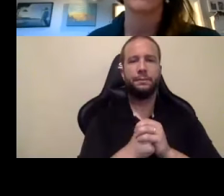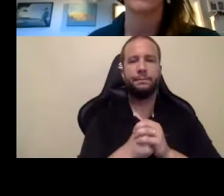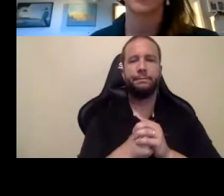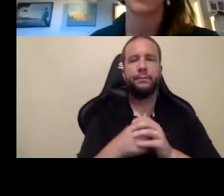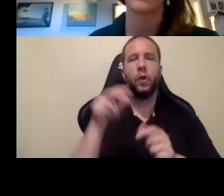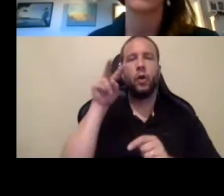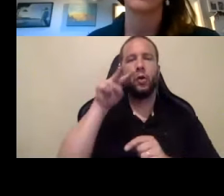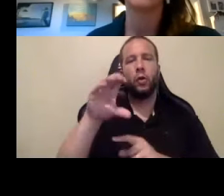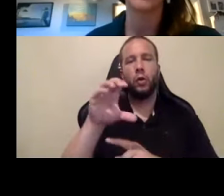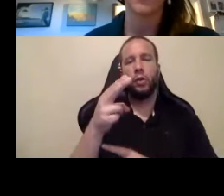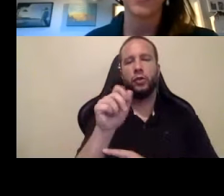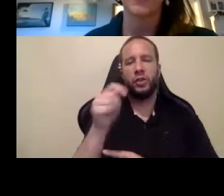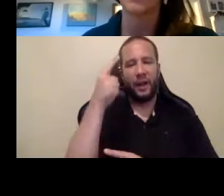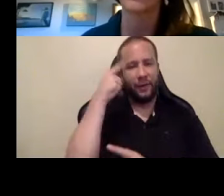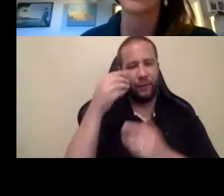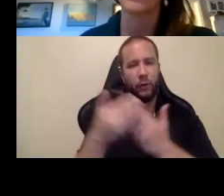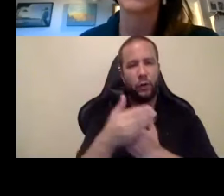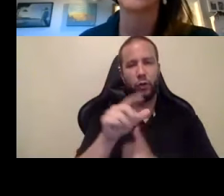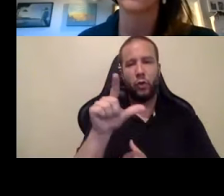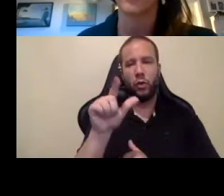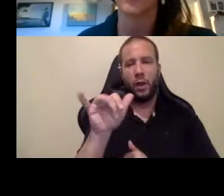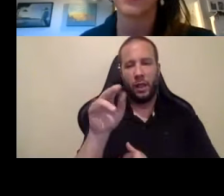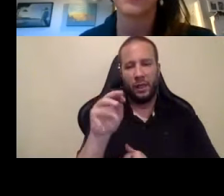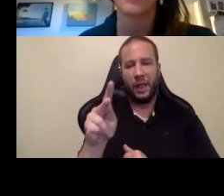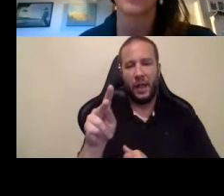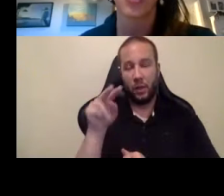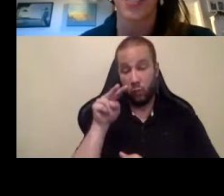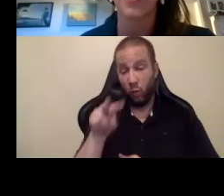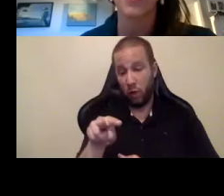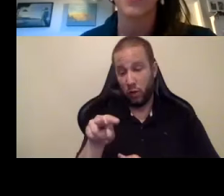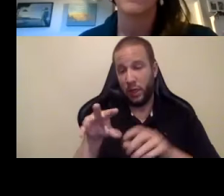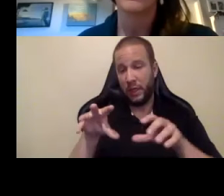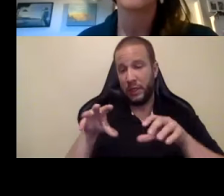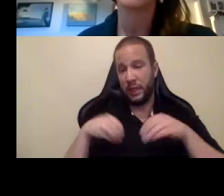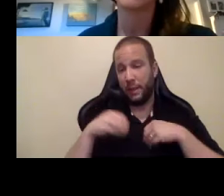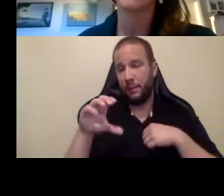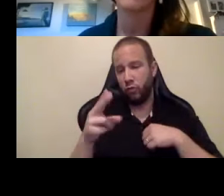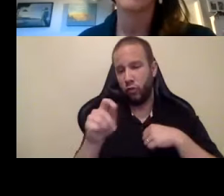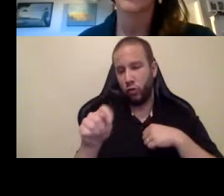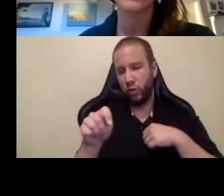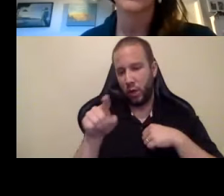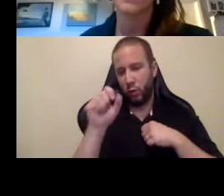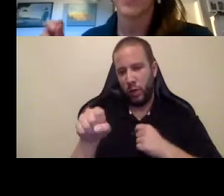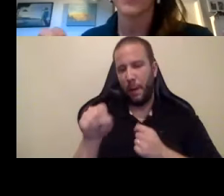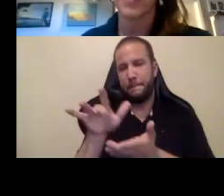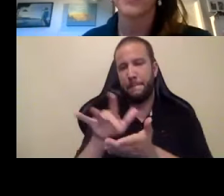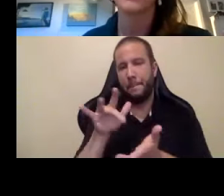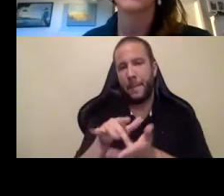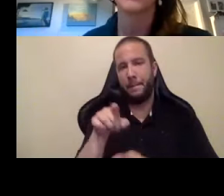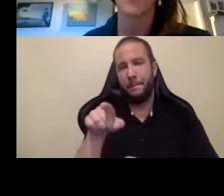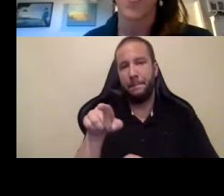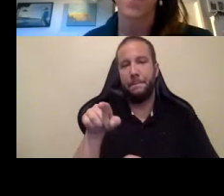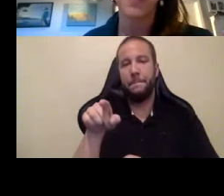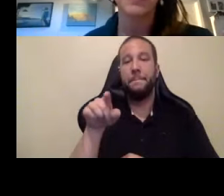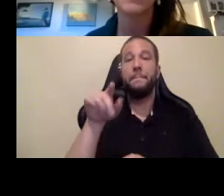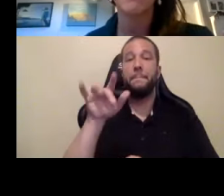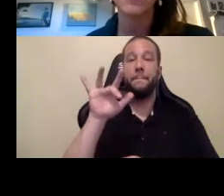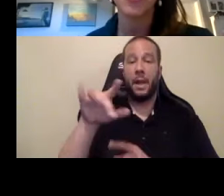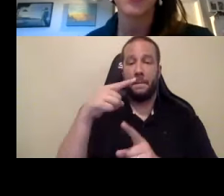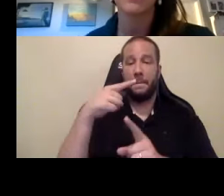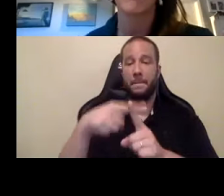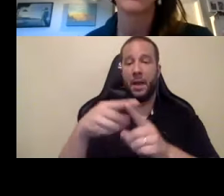working definition of diversity, equity, and inclusion into the chat. You'll want to hit the plus sign to see more, but